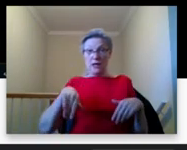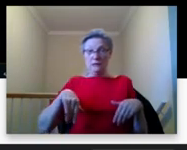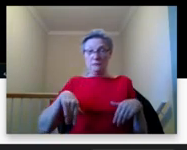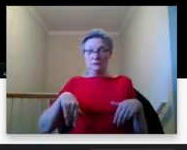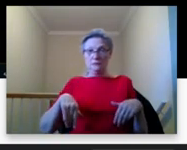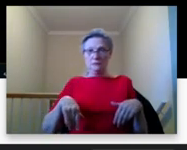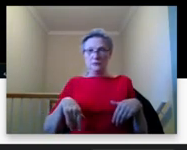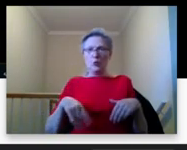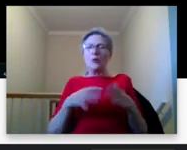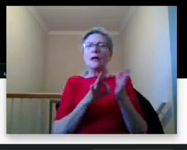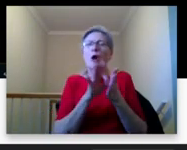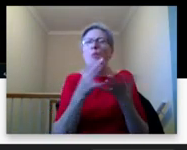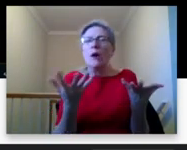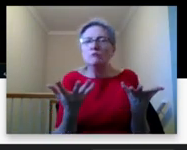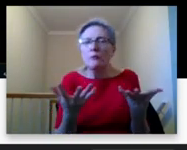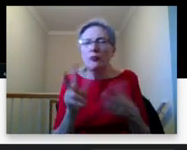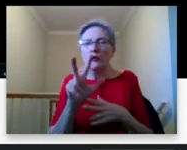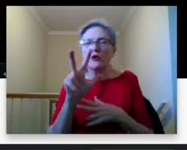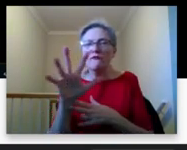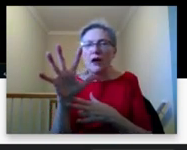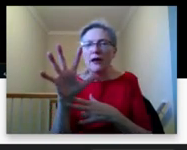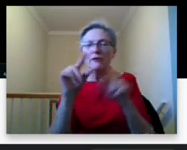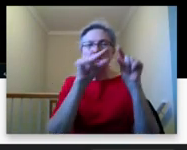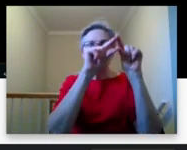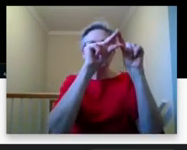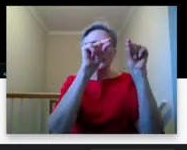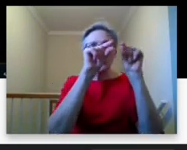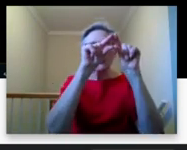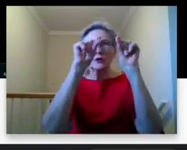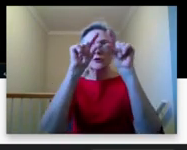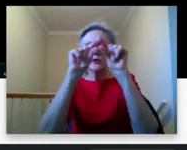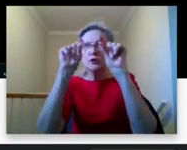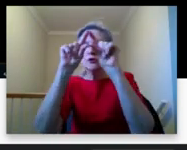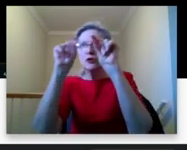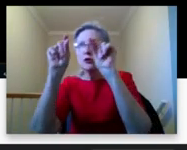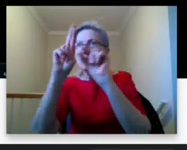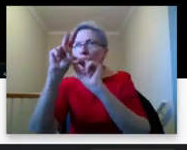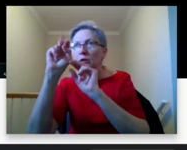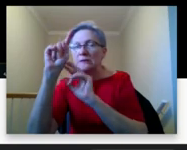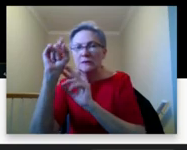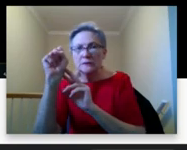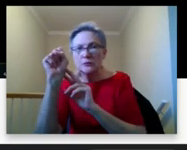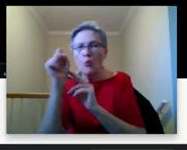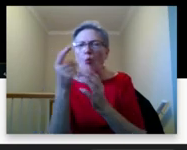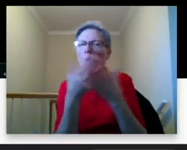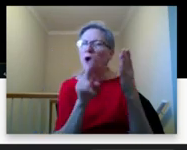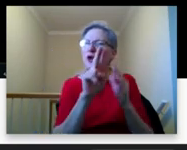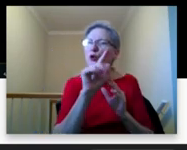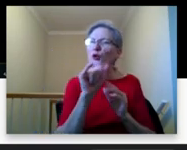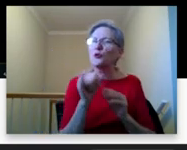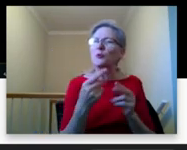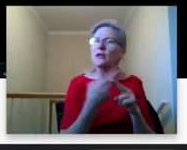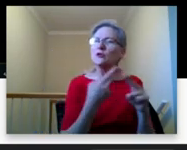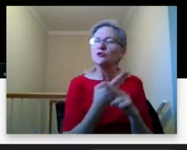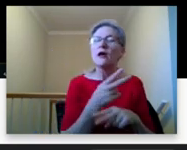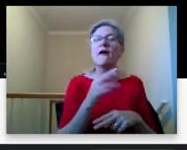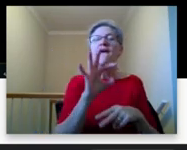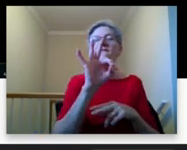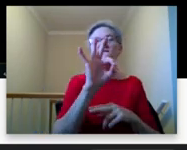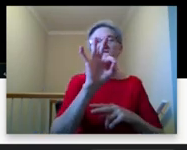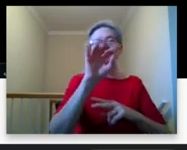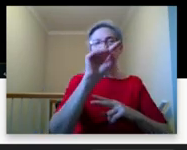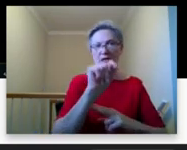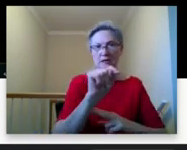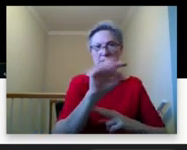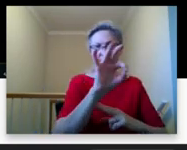did we just count? We counted 35 square units, right? And what unit did we use? We were using feet, right?